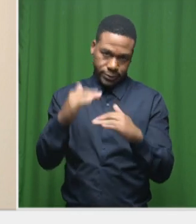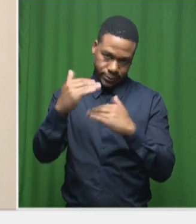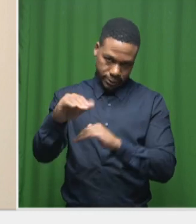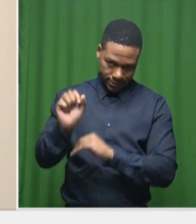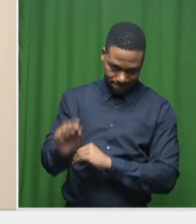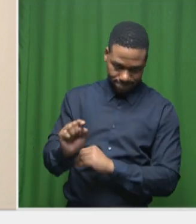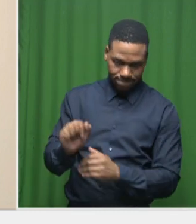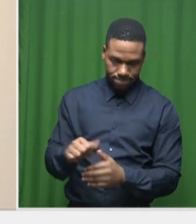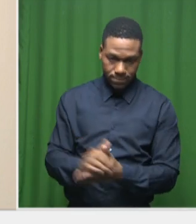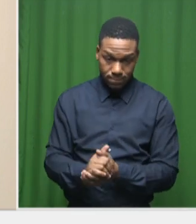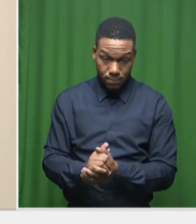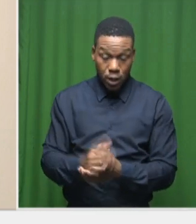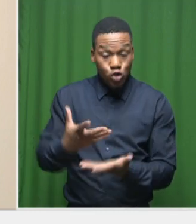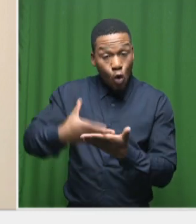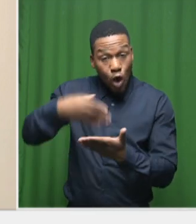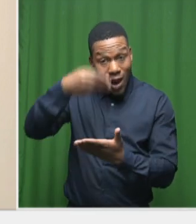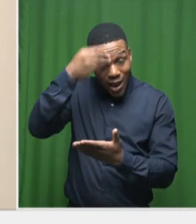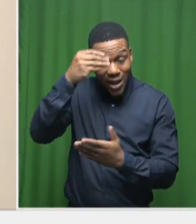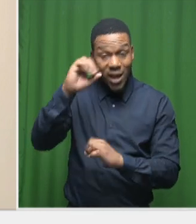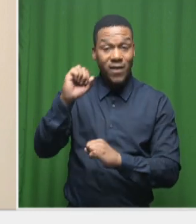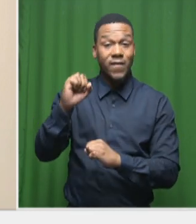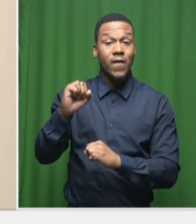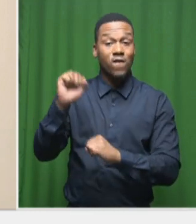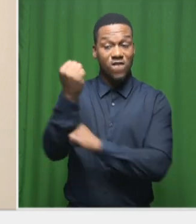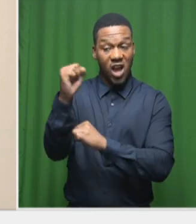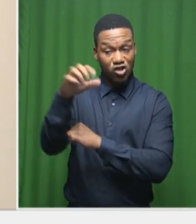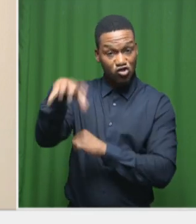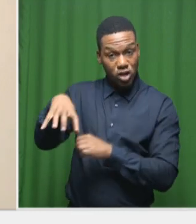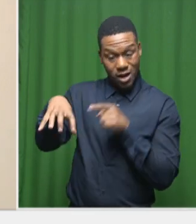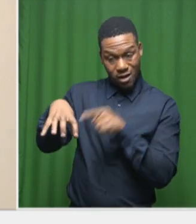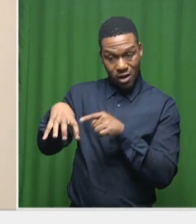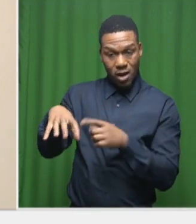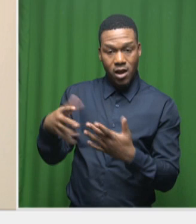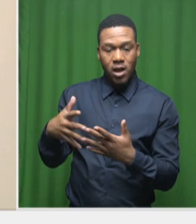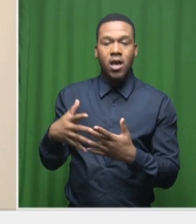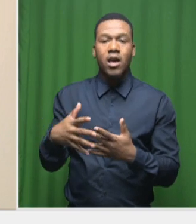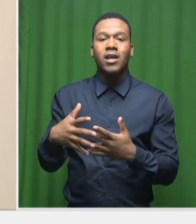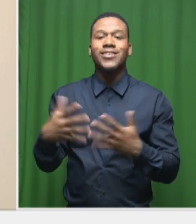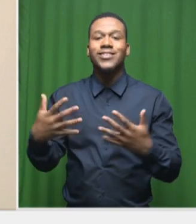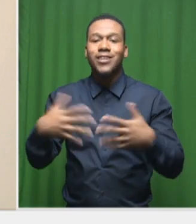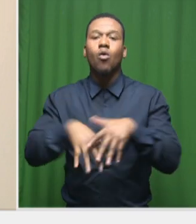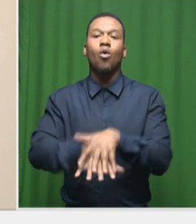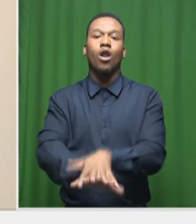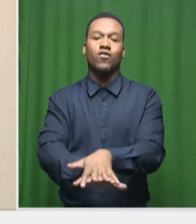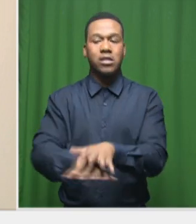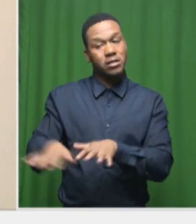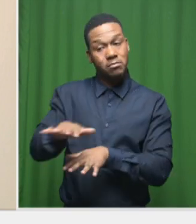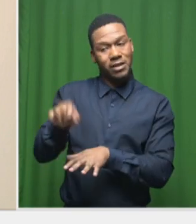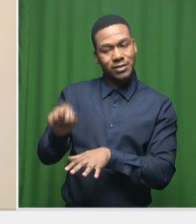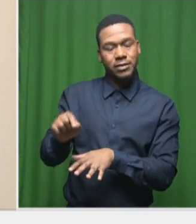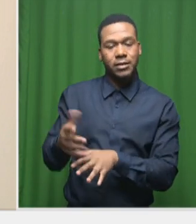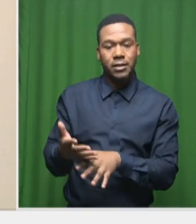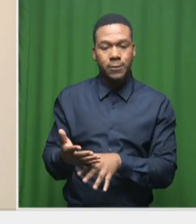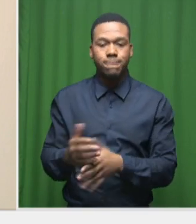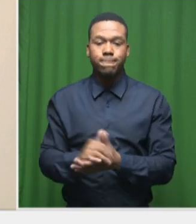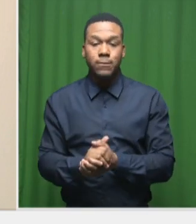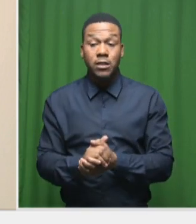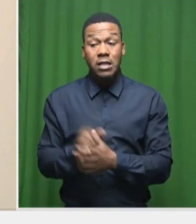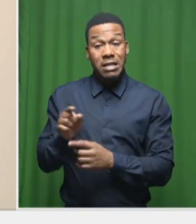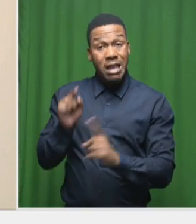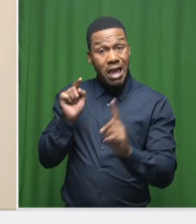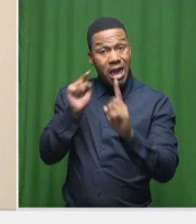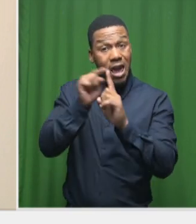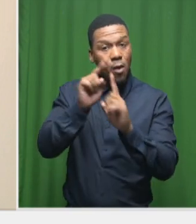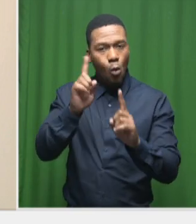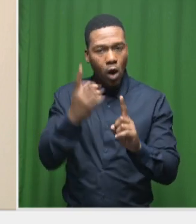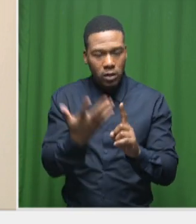the Learning Factory that the CSIR has put together is that it's a collaborative platform, which means it's aimed to support